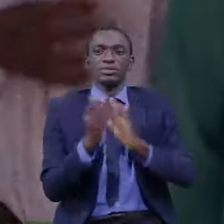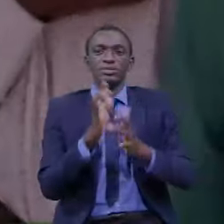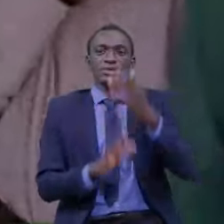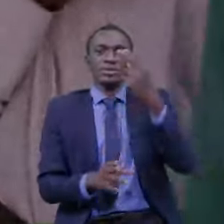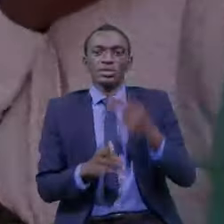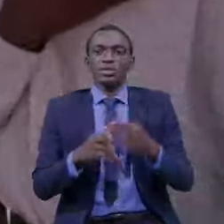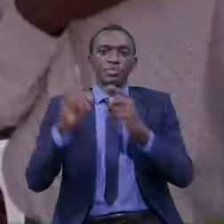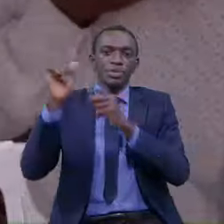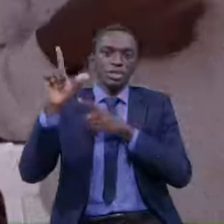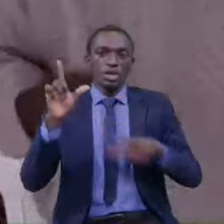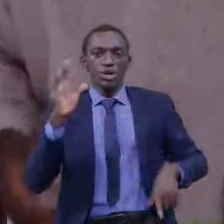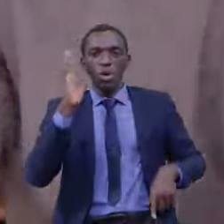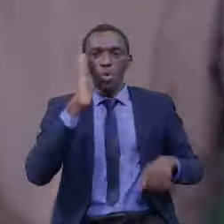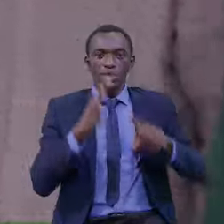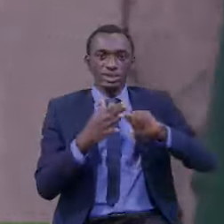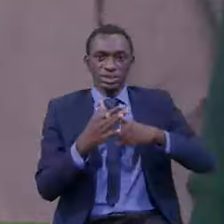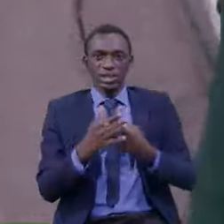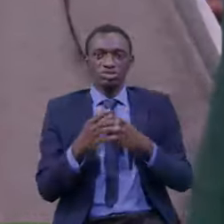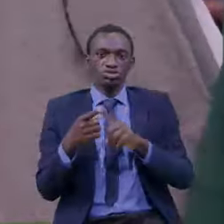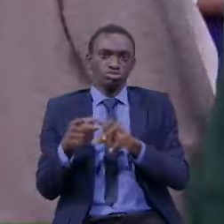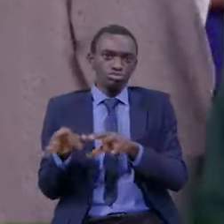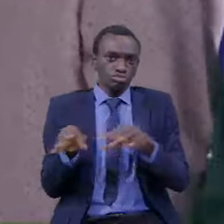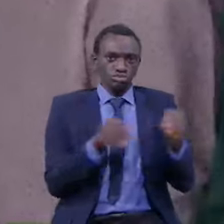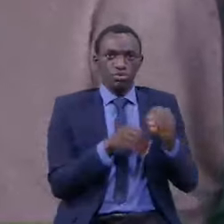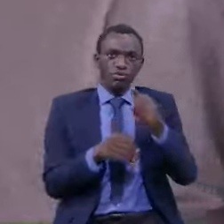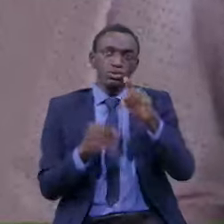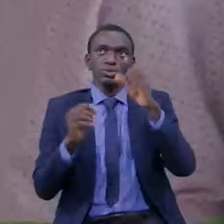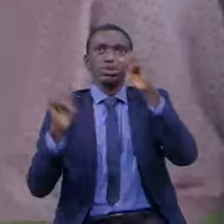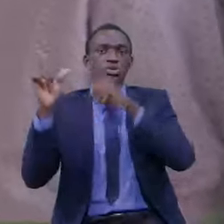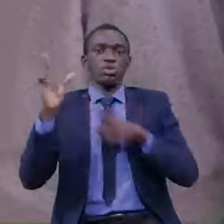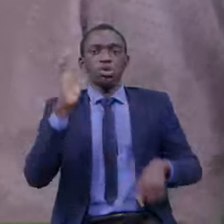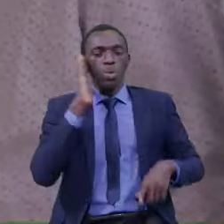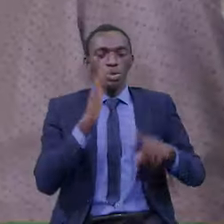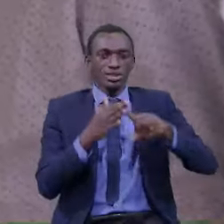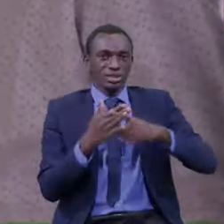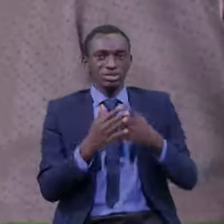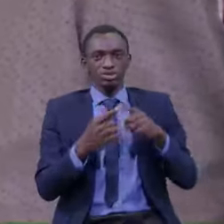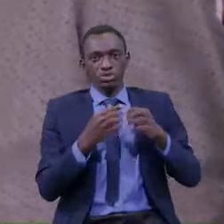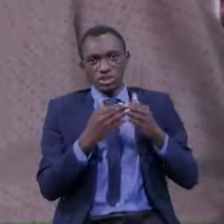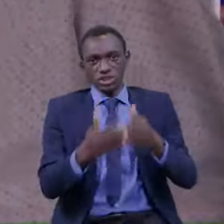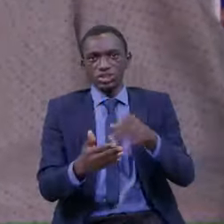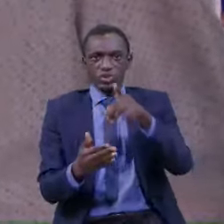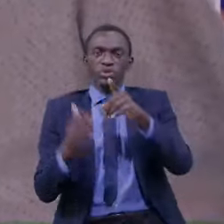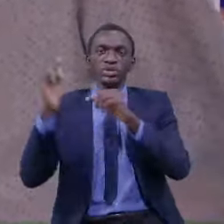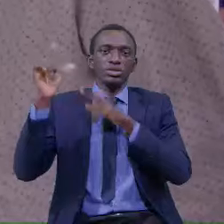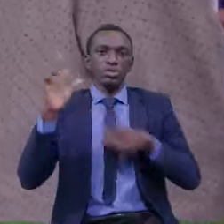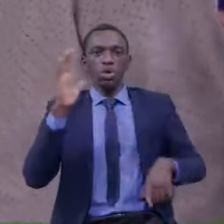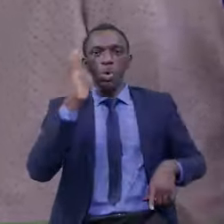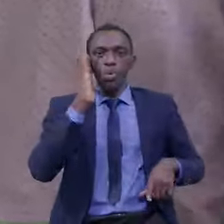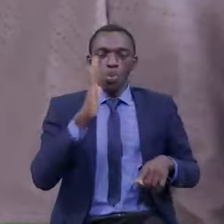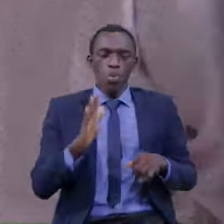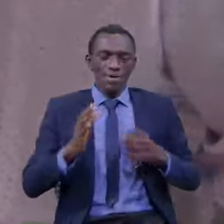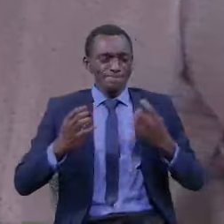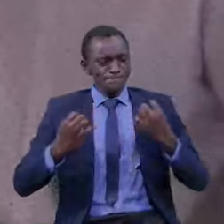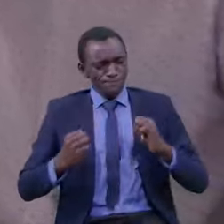to move you, begin to lead you, and begin to channel your efforts